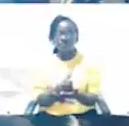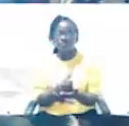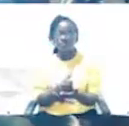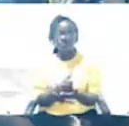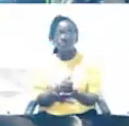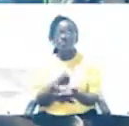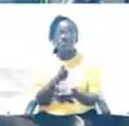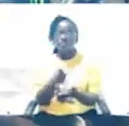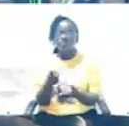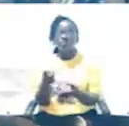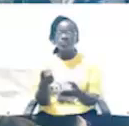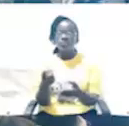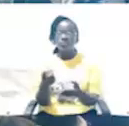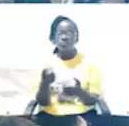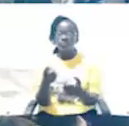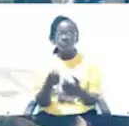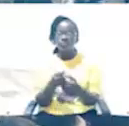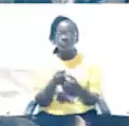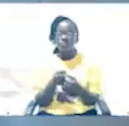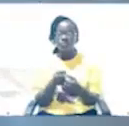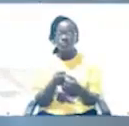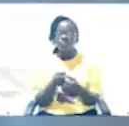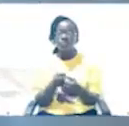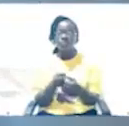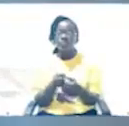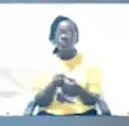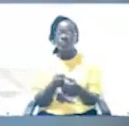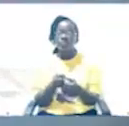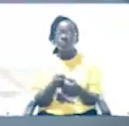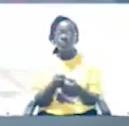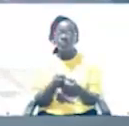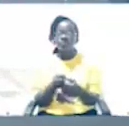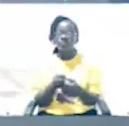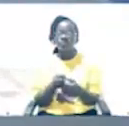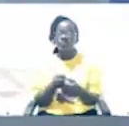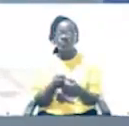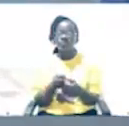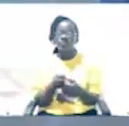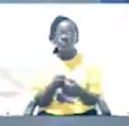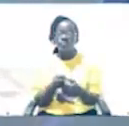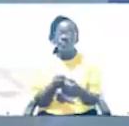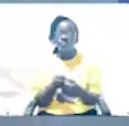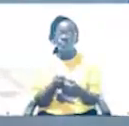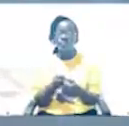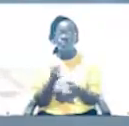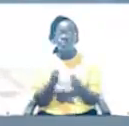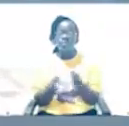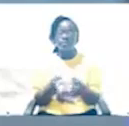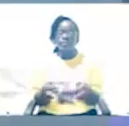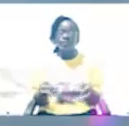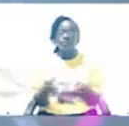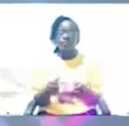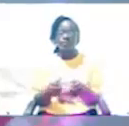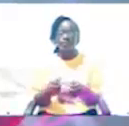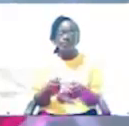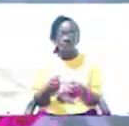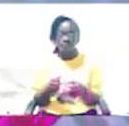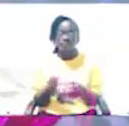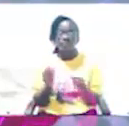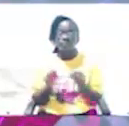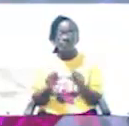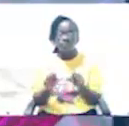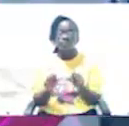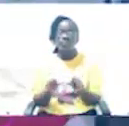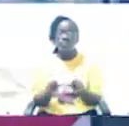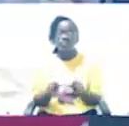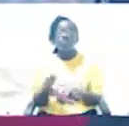my preaching. Eh? If anybody wants to come, let a person come quickly in this place. Can I still preach?